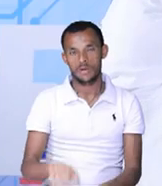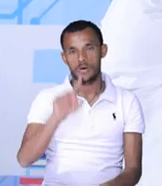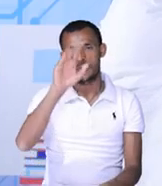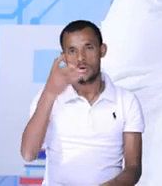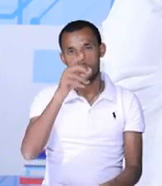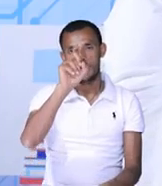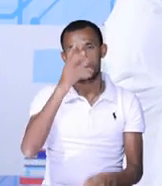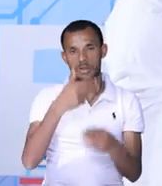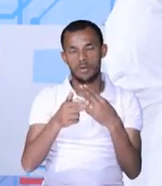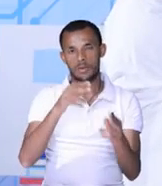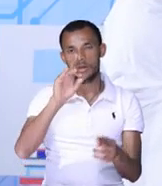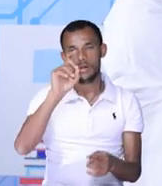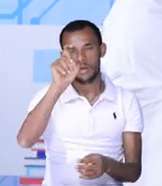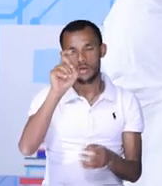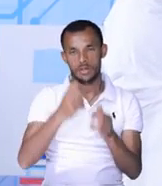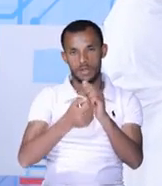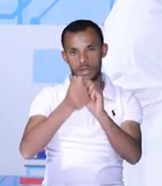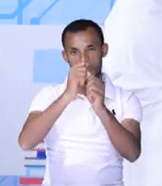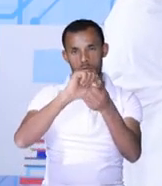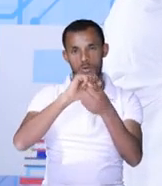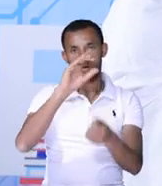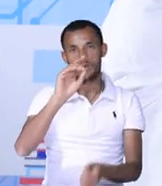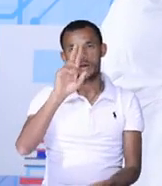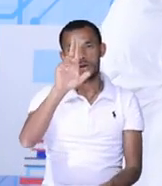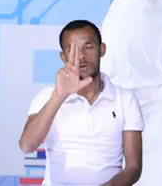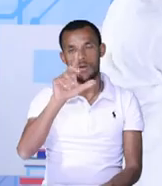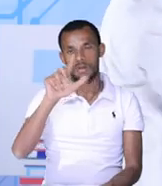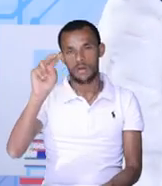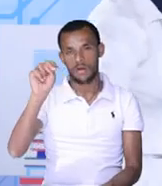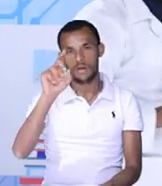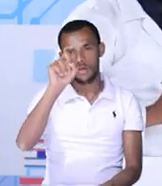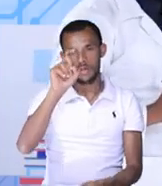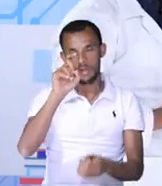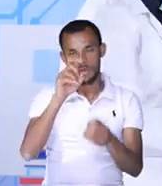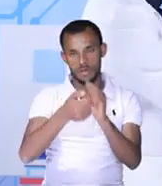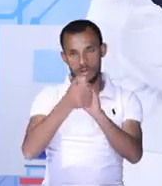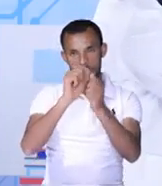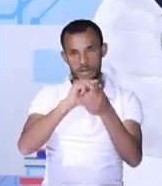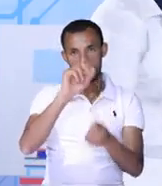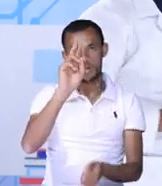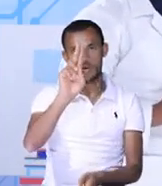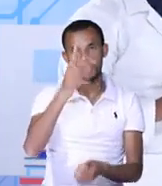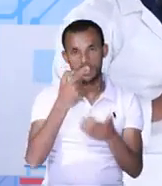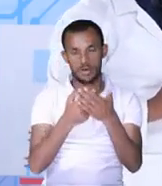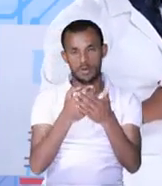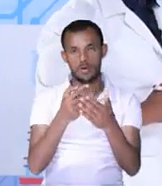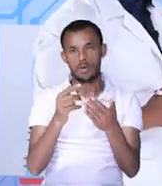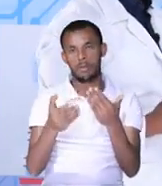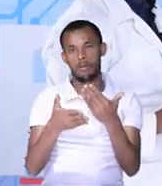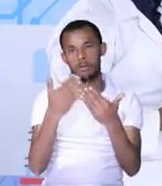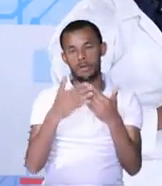1 over x times dx substituted by du, ln x is substituted by u. So this will be simple